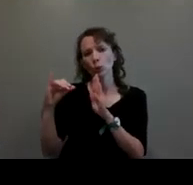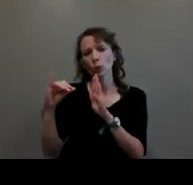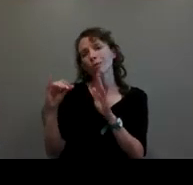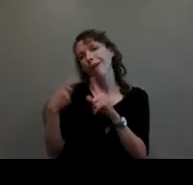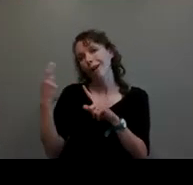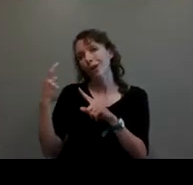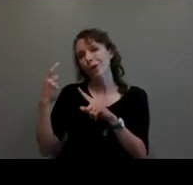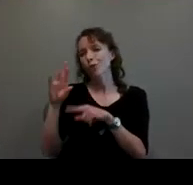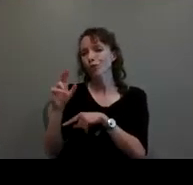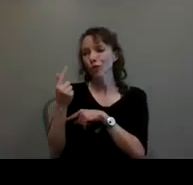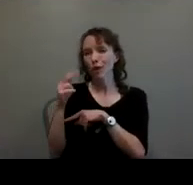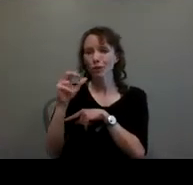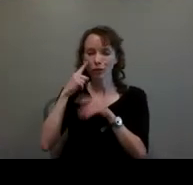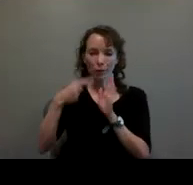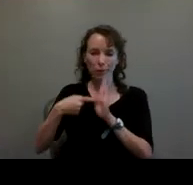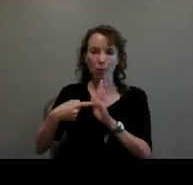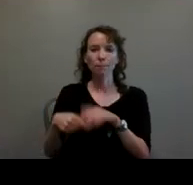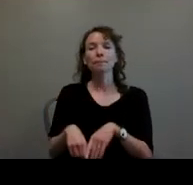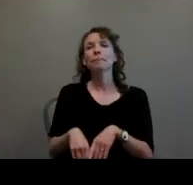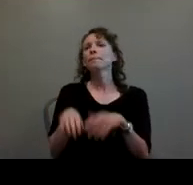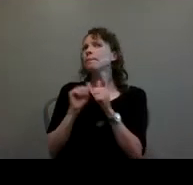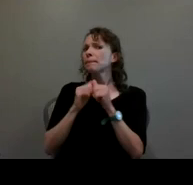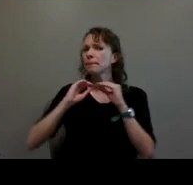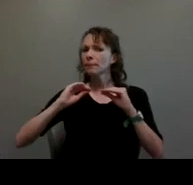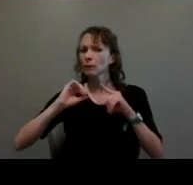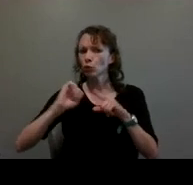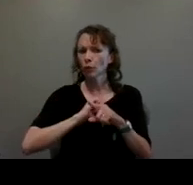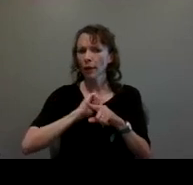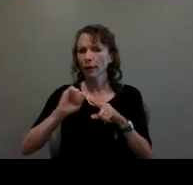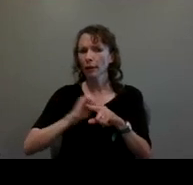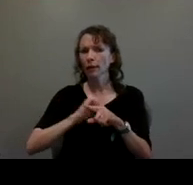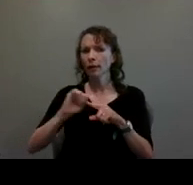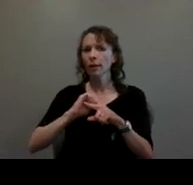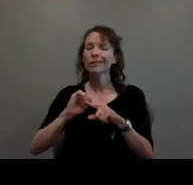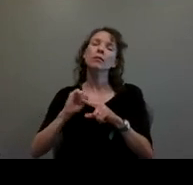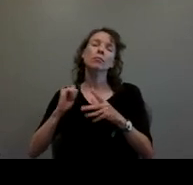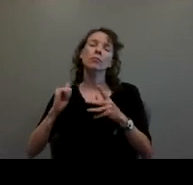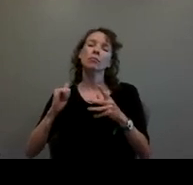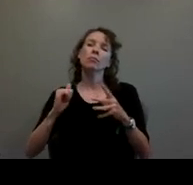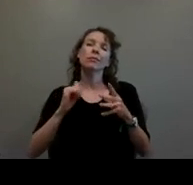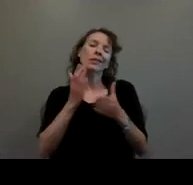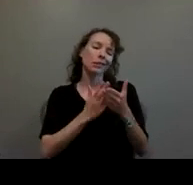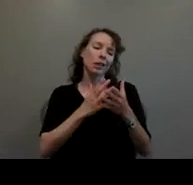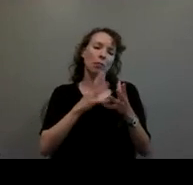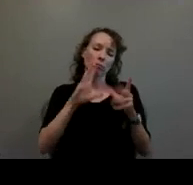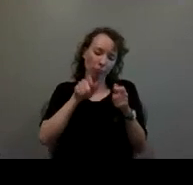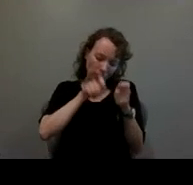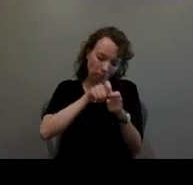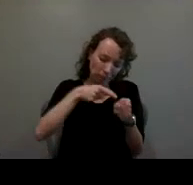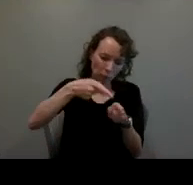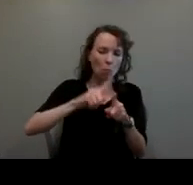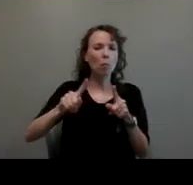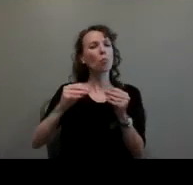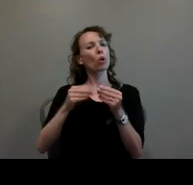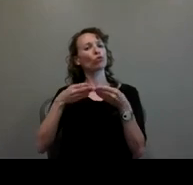the way you train these language models, in particular a class of language models that are more general, is to just train a very